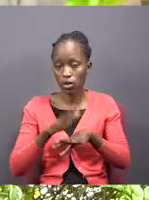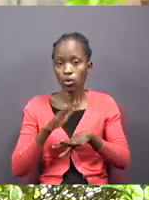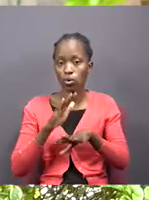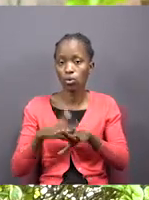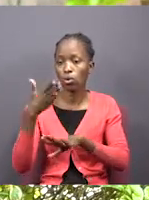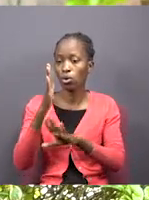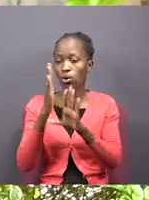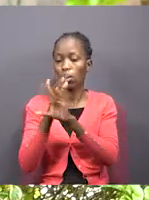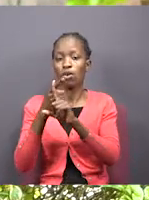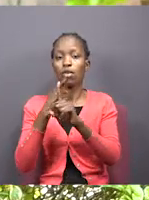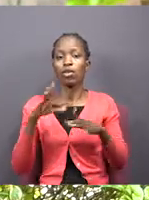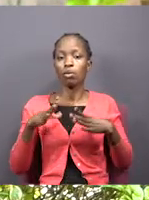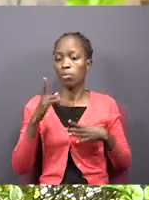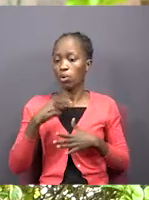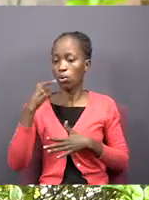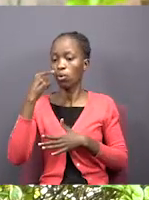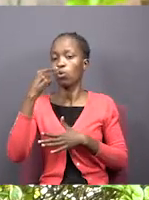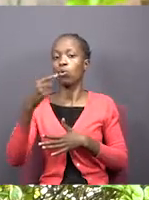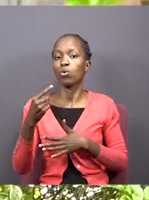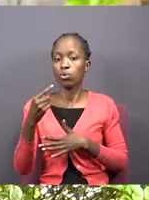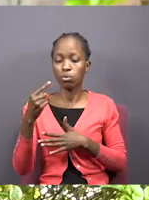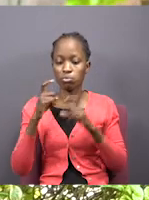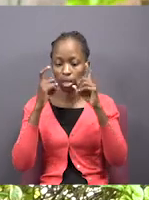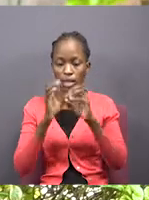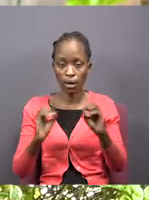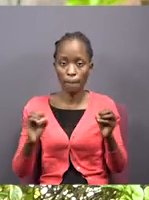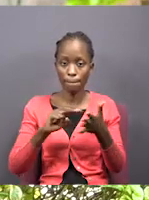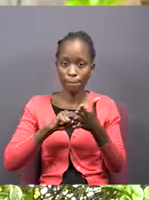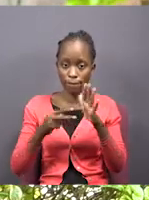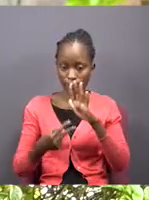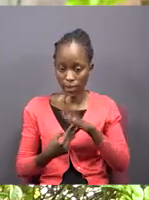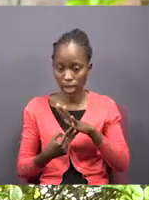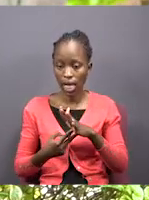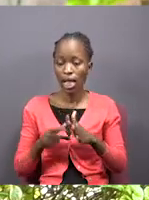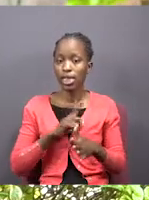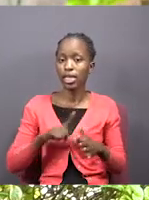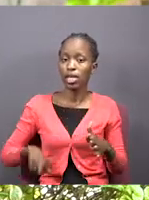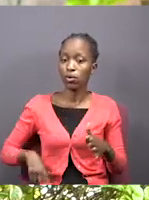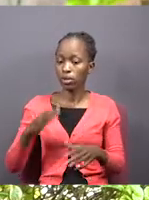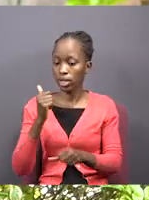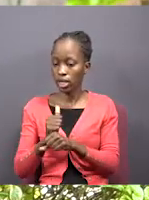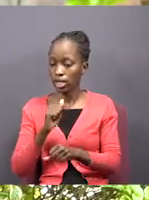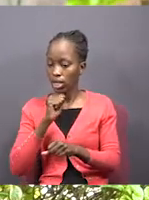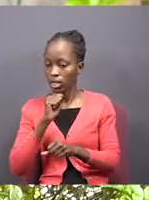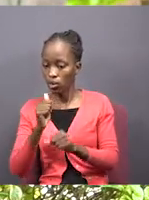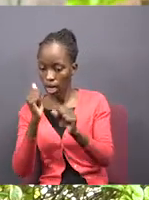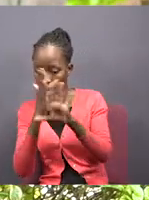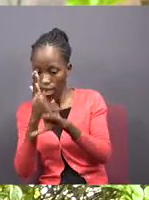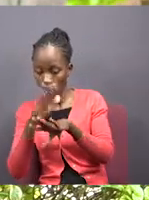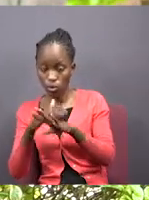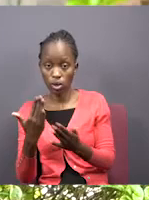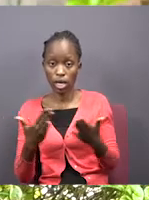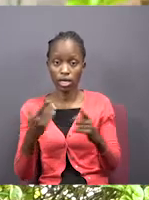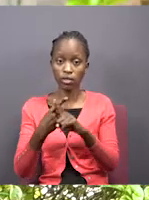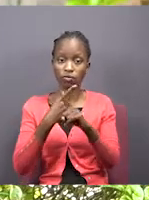thing does he withhold from those whose way of life is blameless." Meaning, the Lord does not withhold good